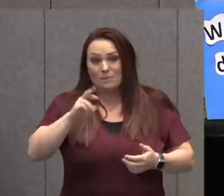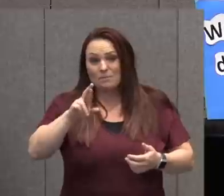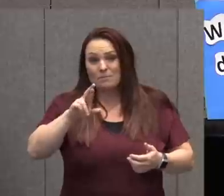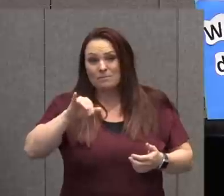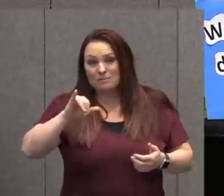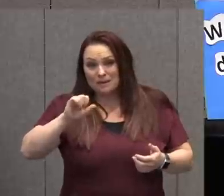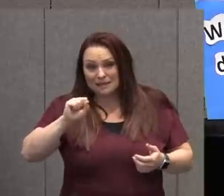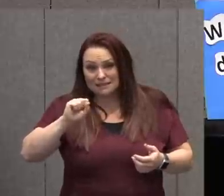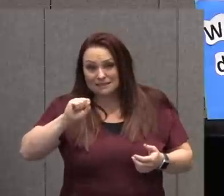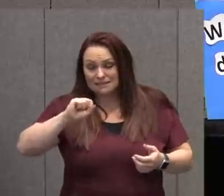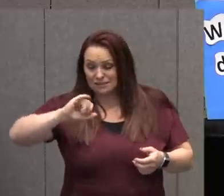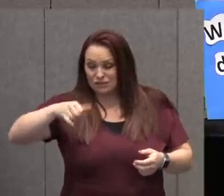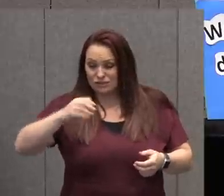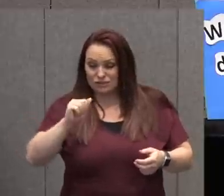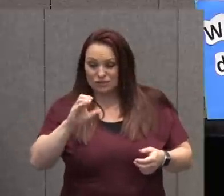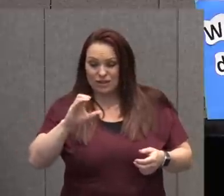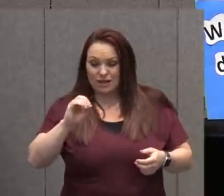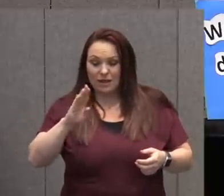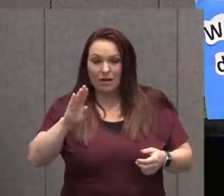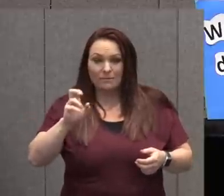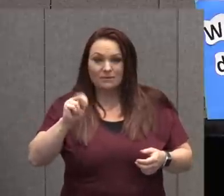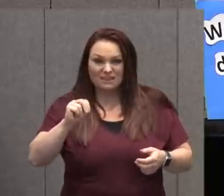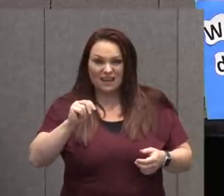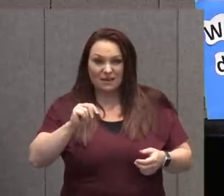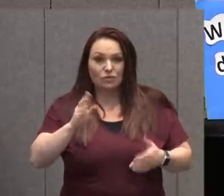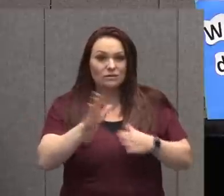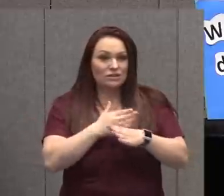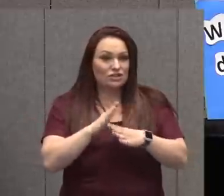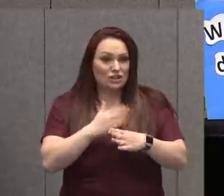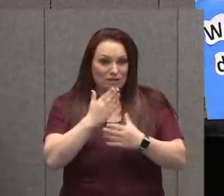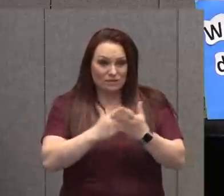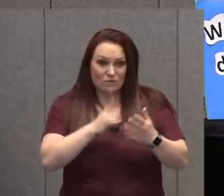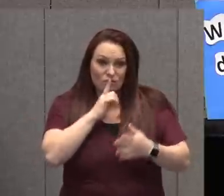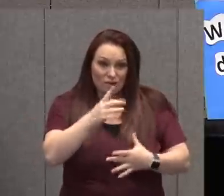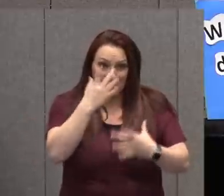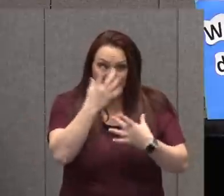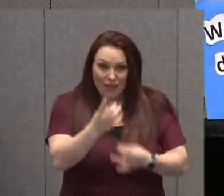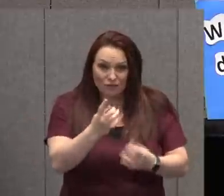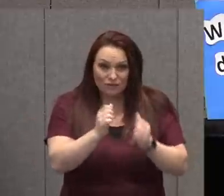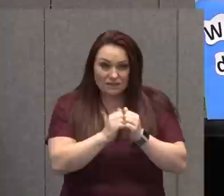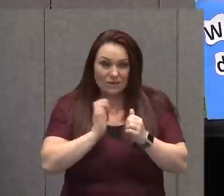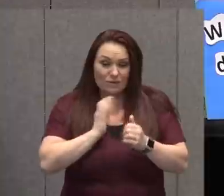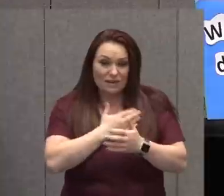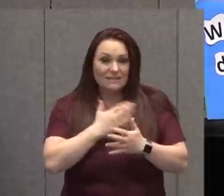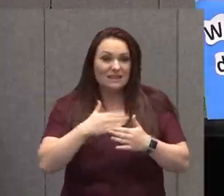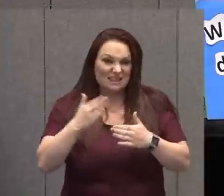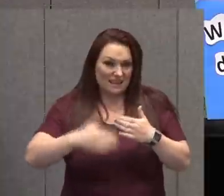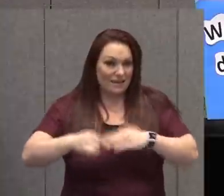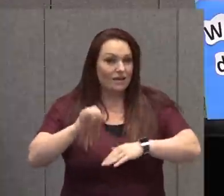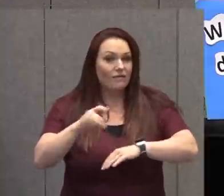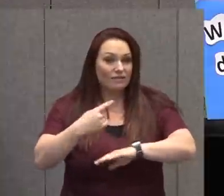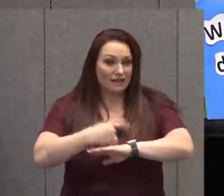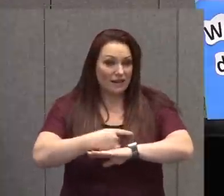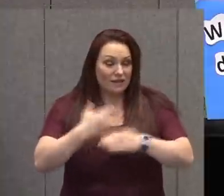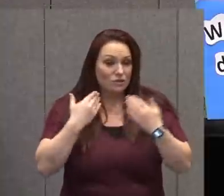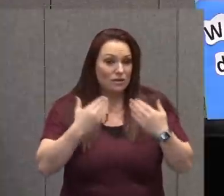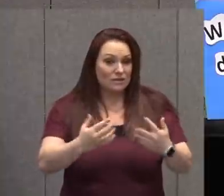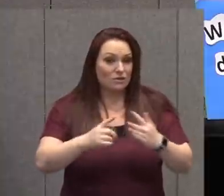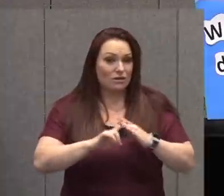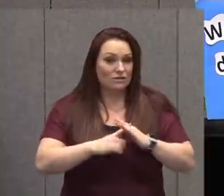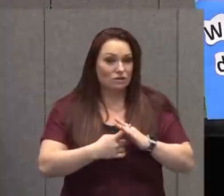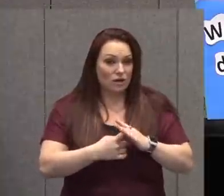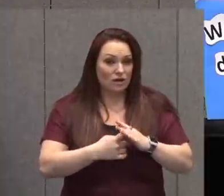going to share something really interesting with us at the end of the day. So let's get started. This hour